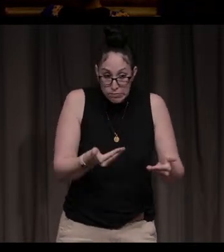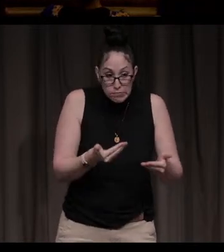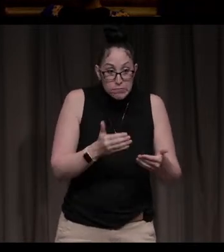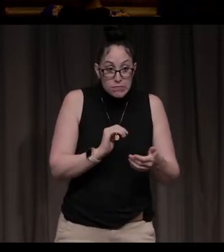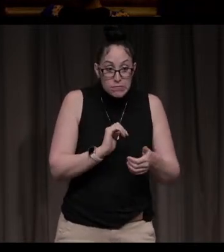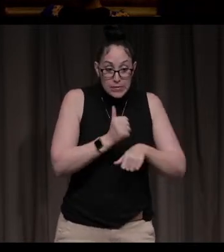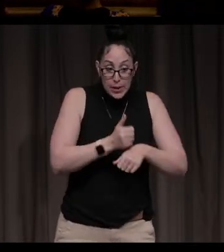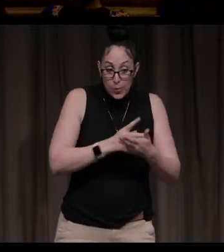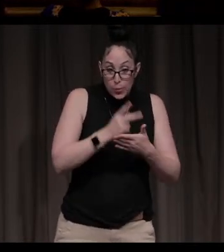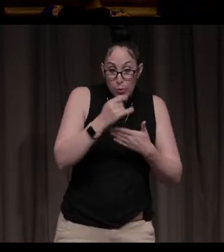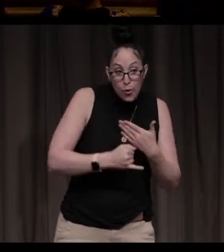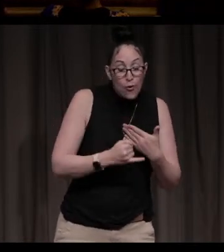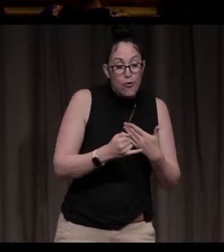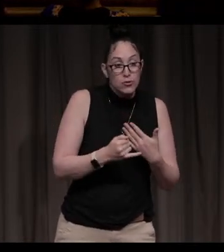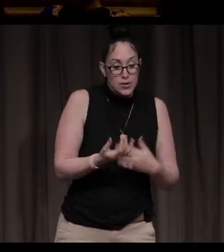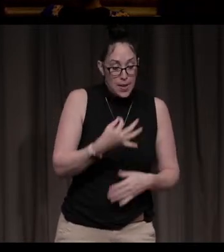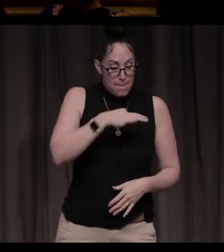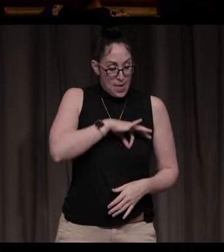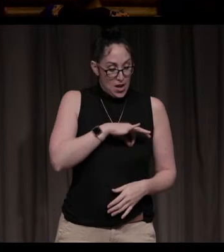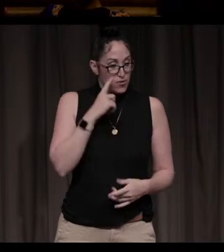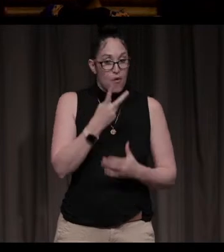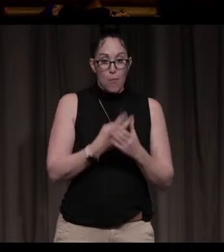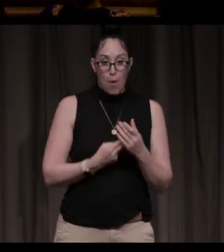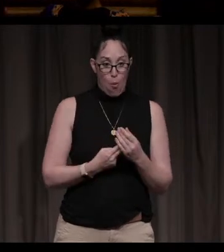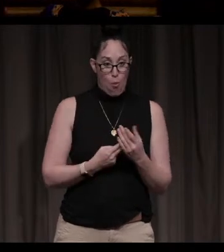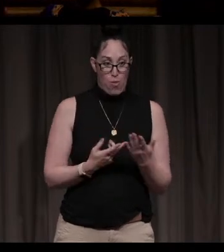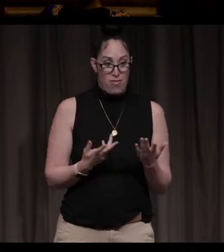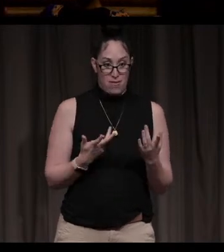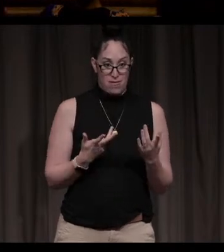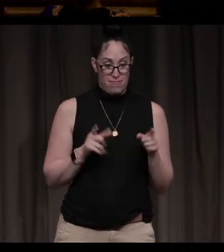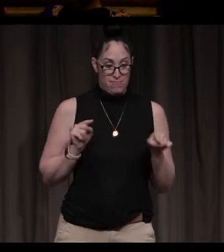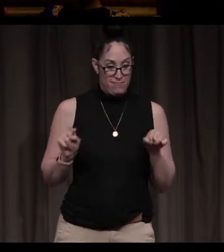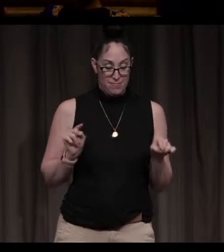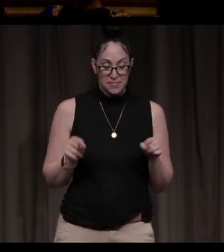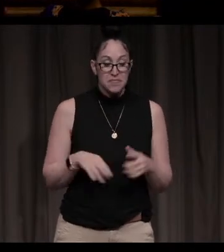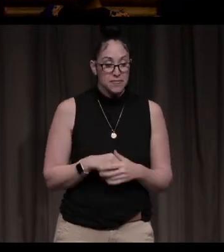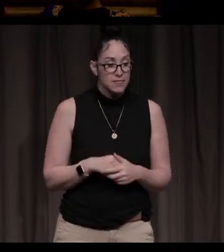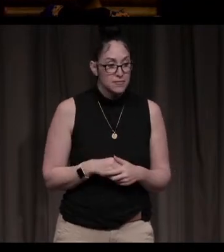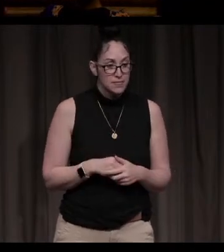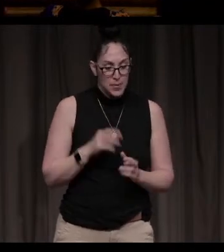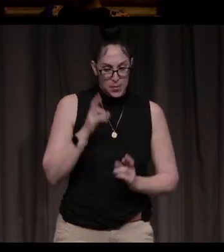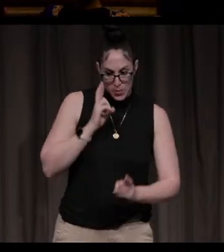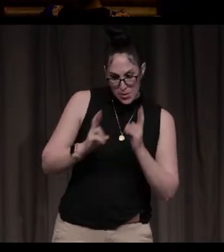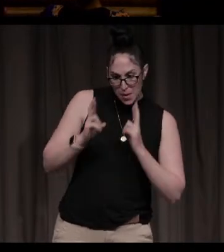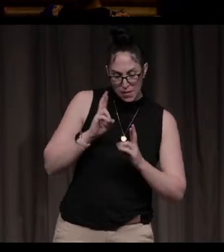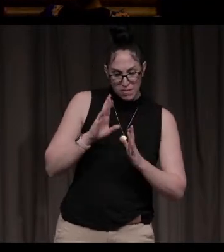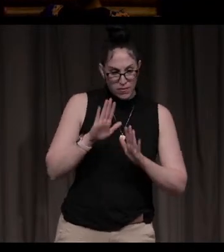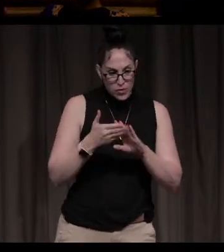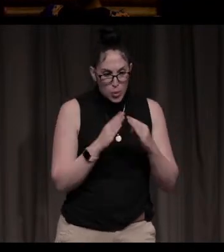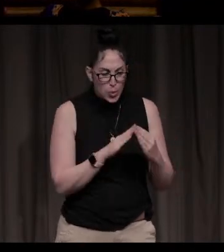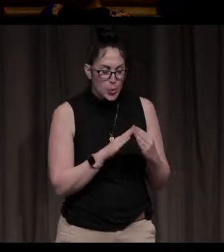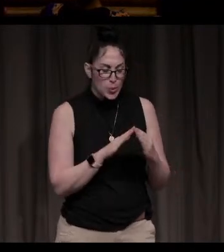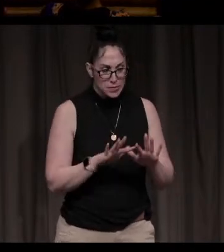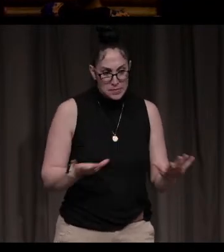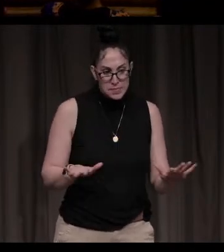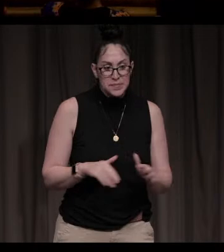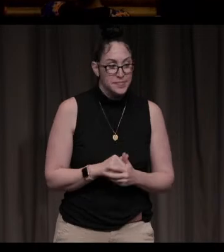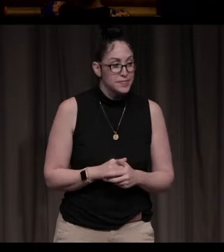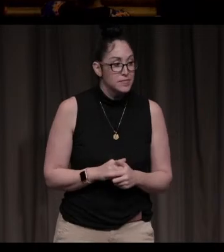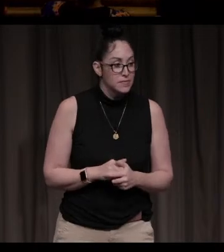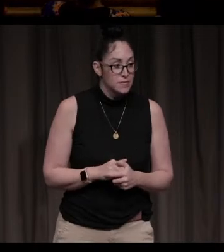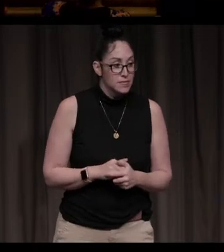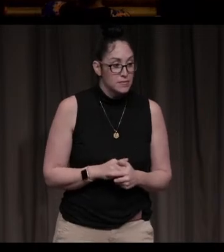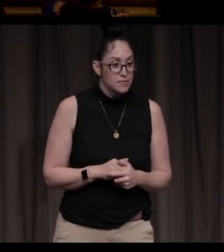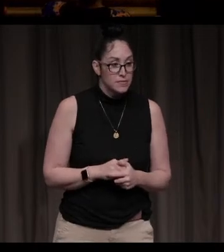project that's beneficial for both? And having these questions, right? Like being respectful of the community. So I want